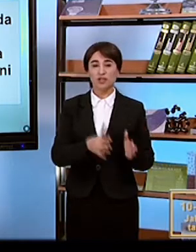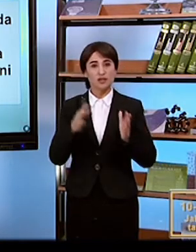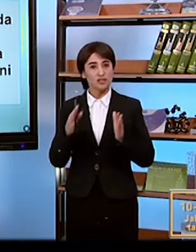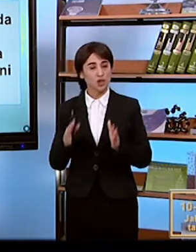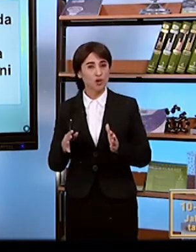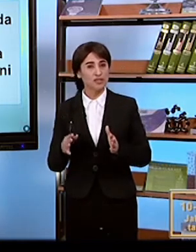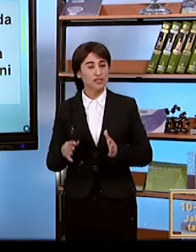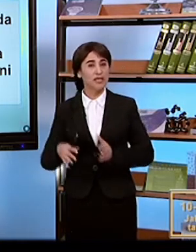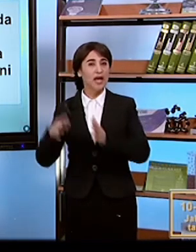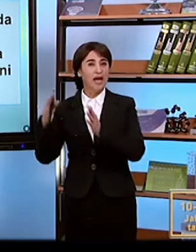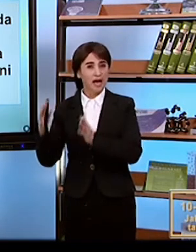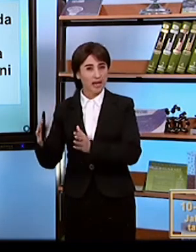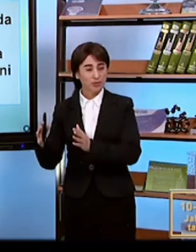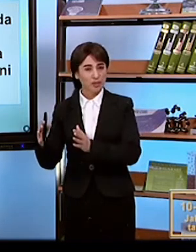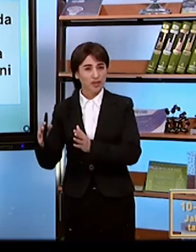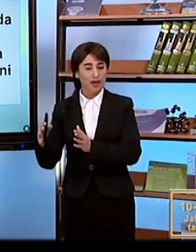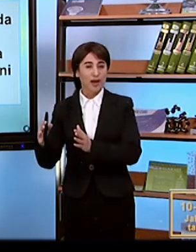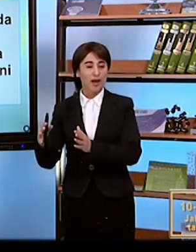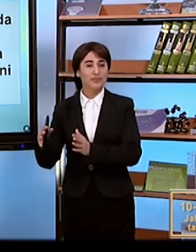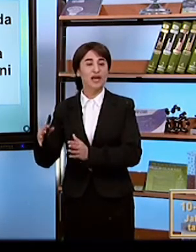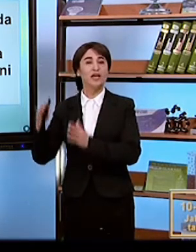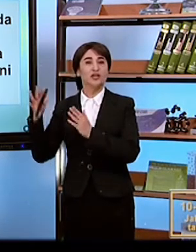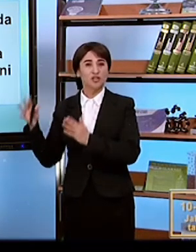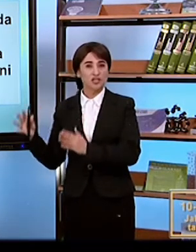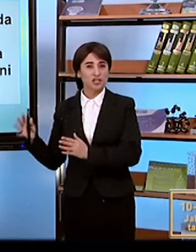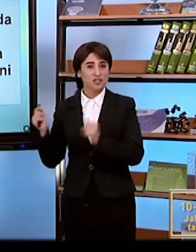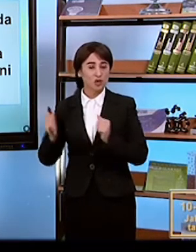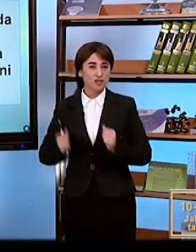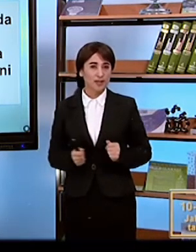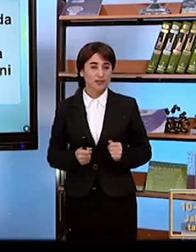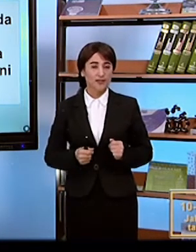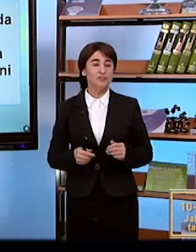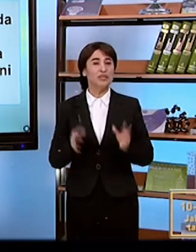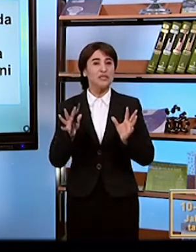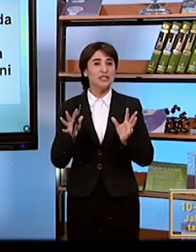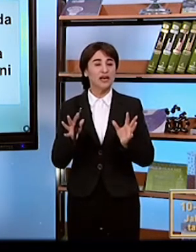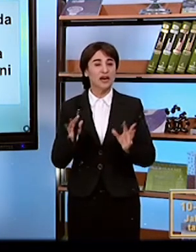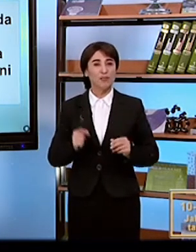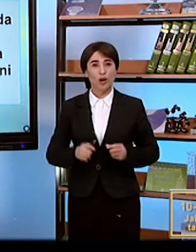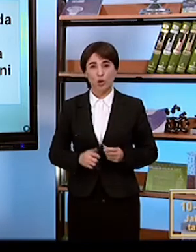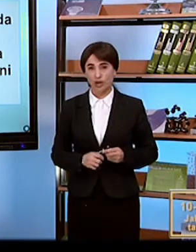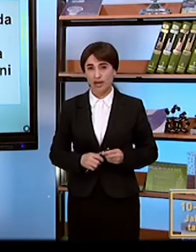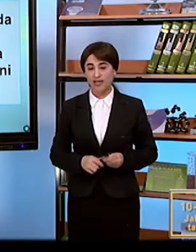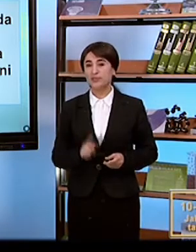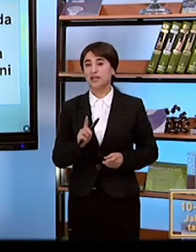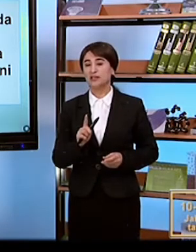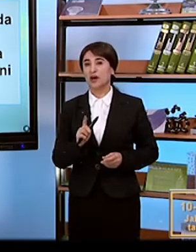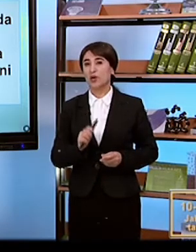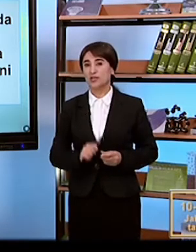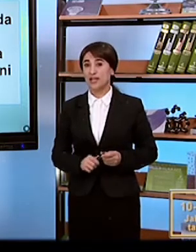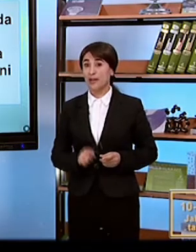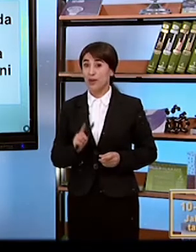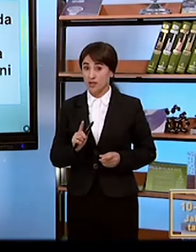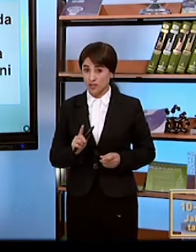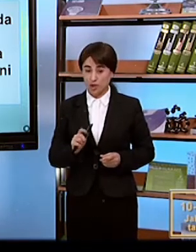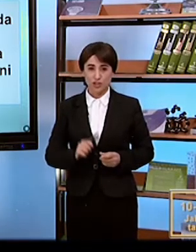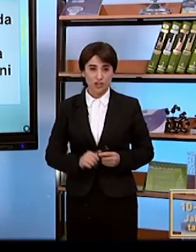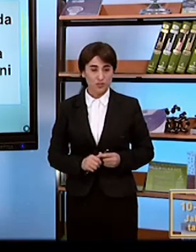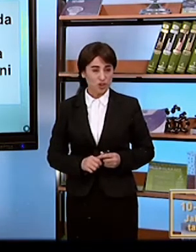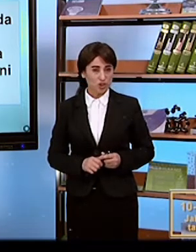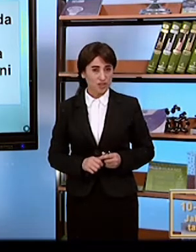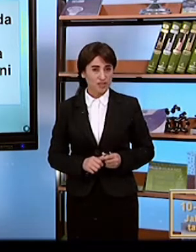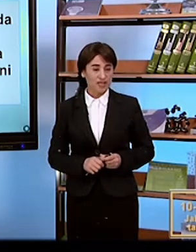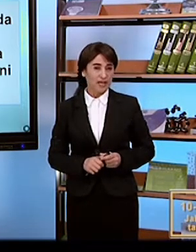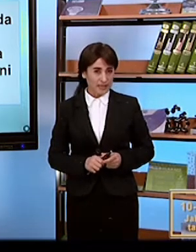iqtisodiy, siyosiy, harbiy hamda tashqi siyosatini diagramma orqali taqqoslab,